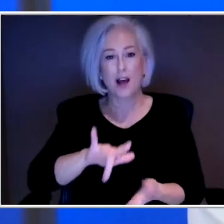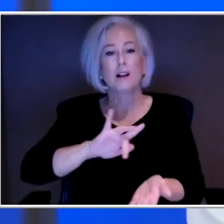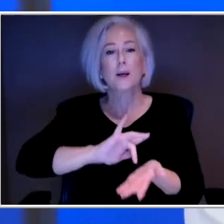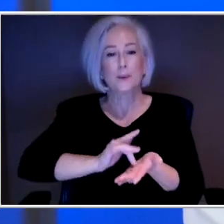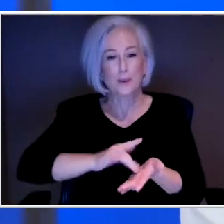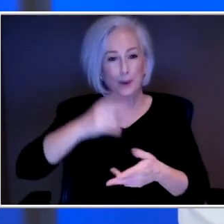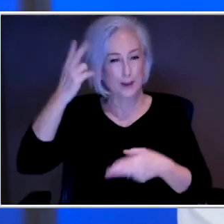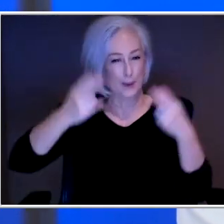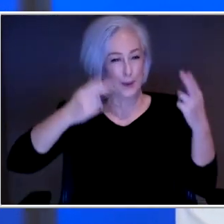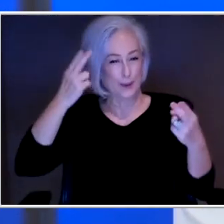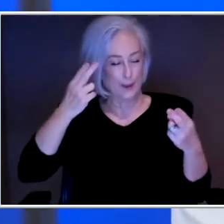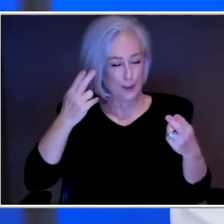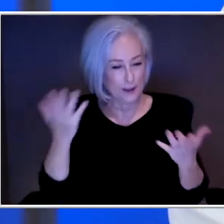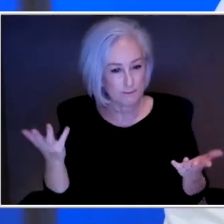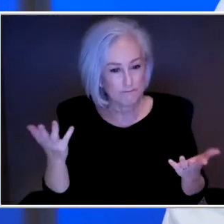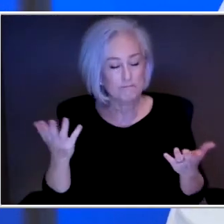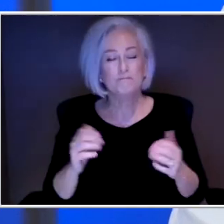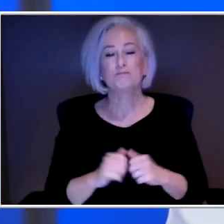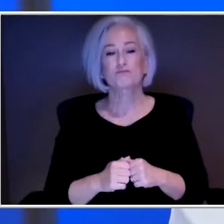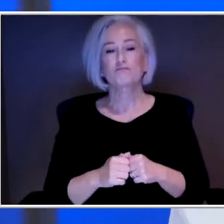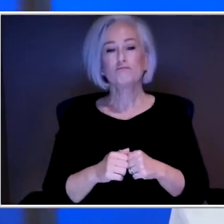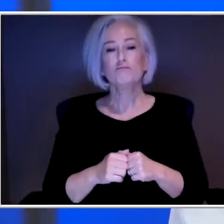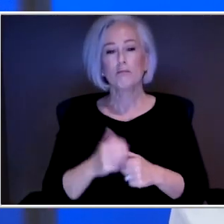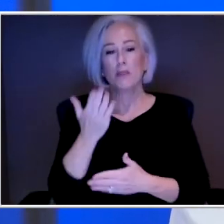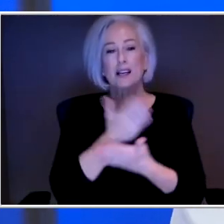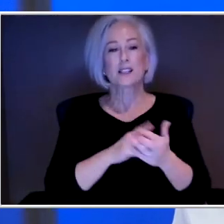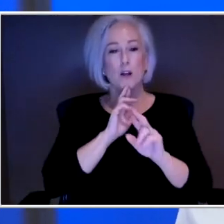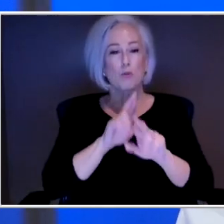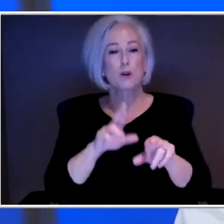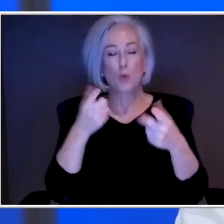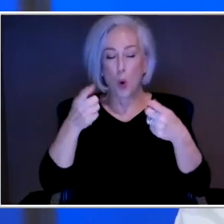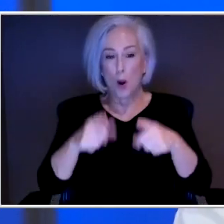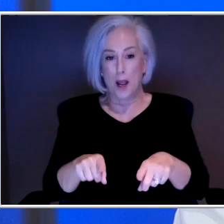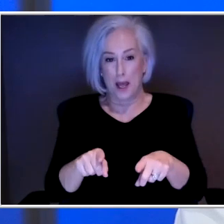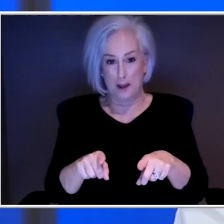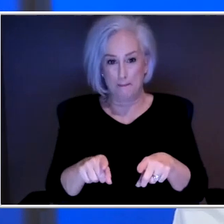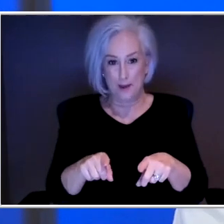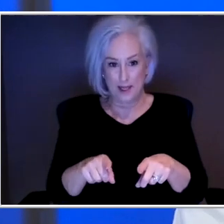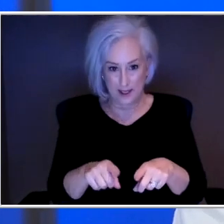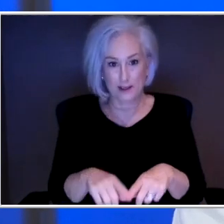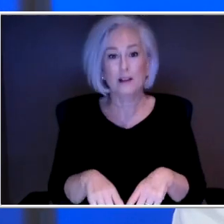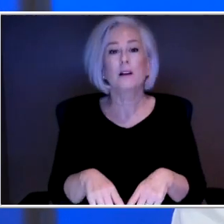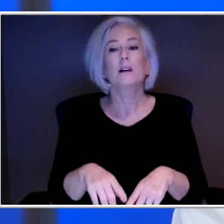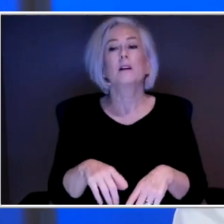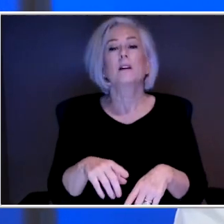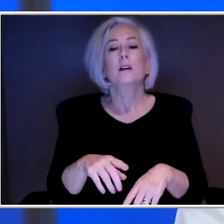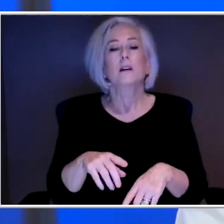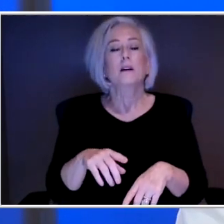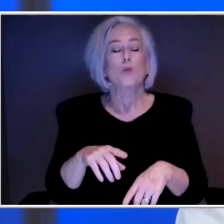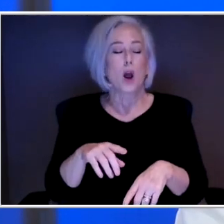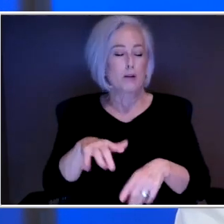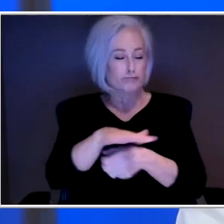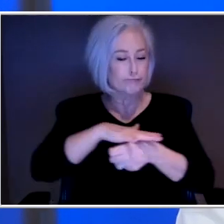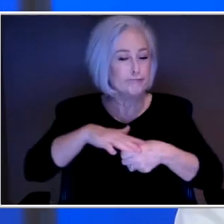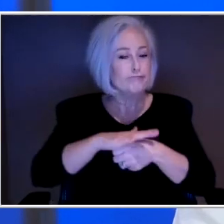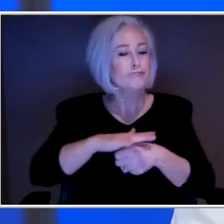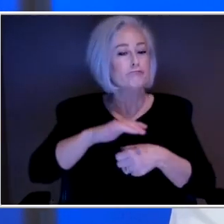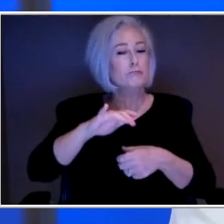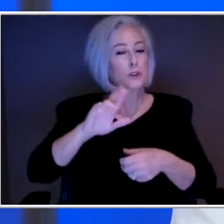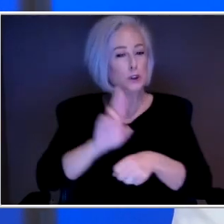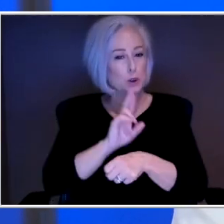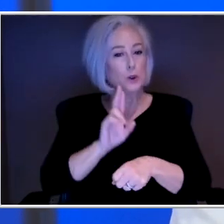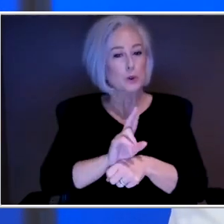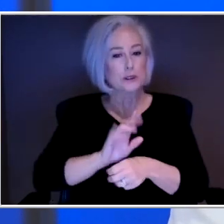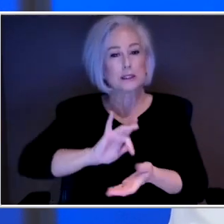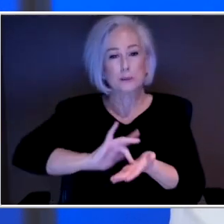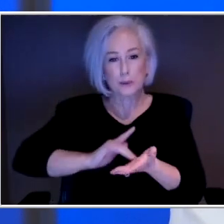down to the fact that some of those reports happened while patients were actually on psychedelic drugs. Psychedelic drugs intrinsically are not going to